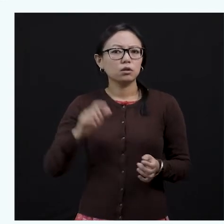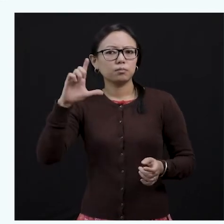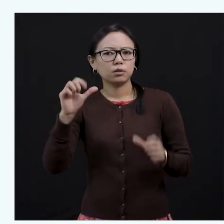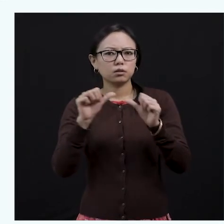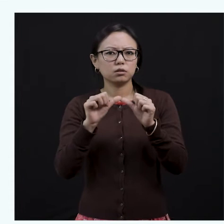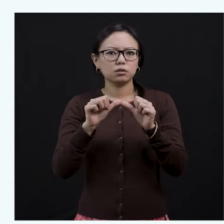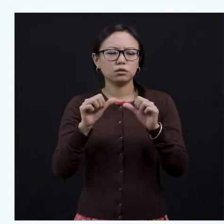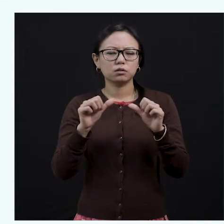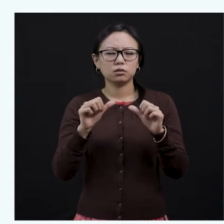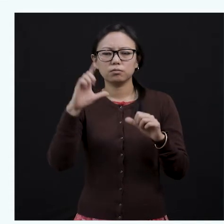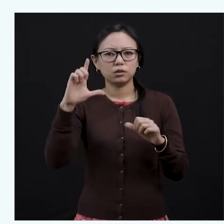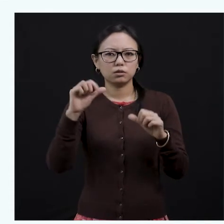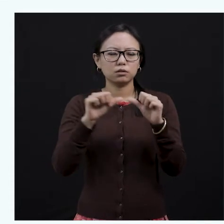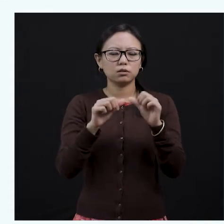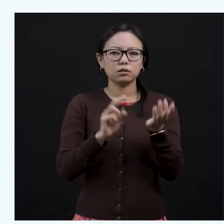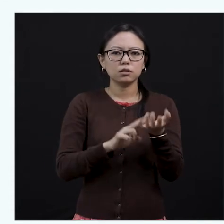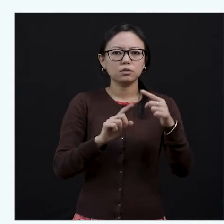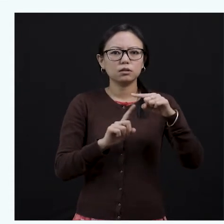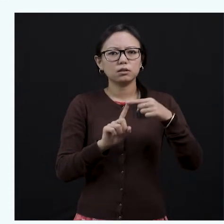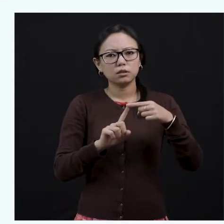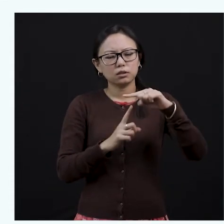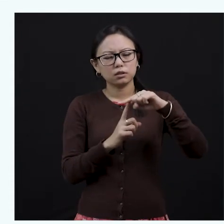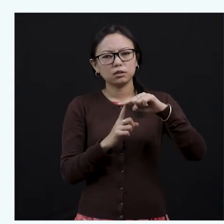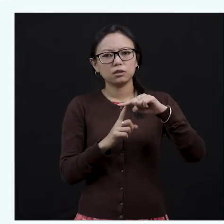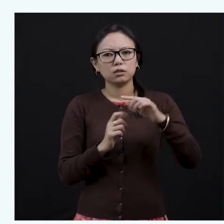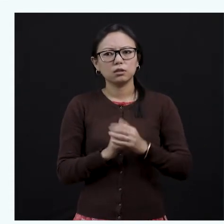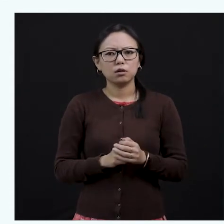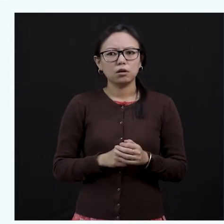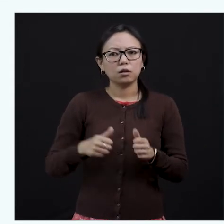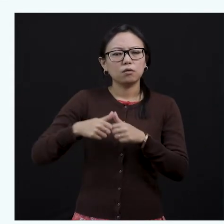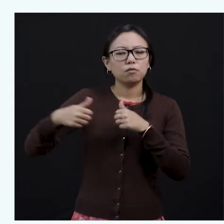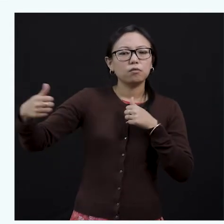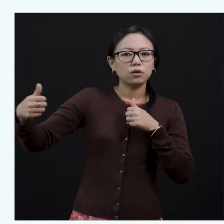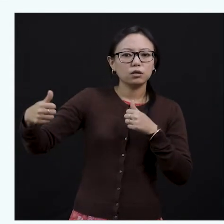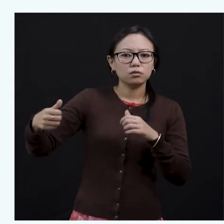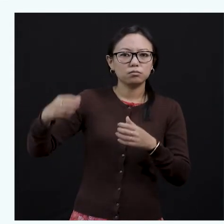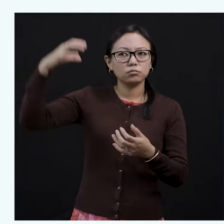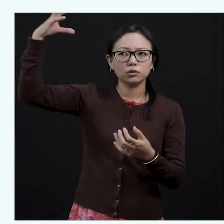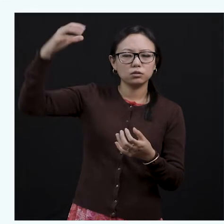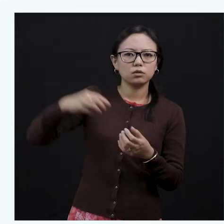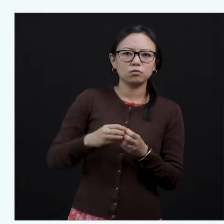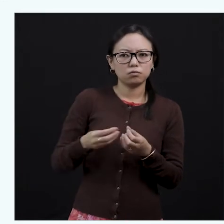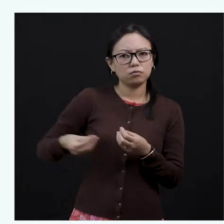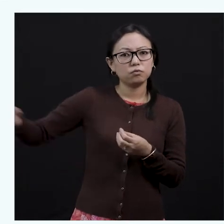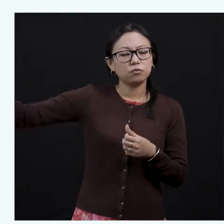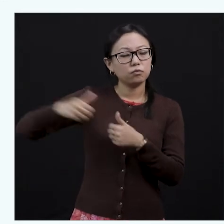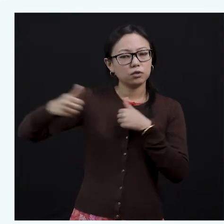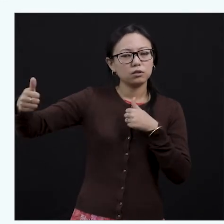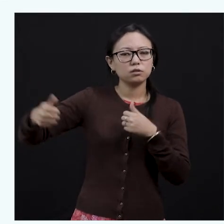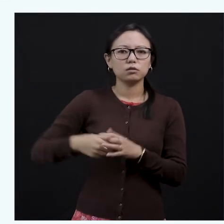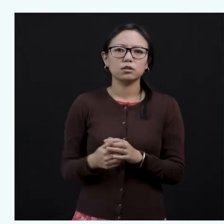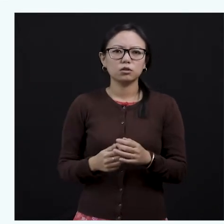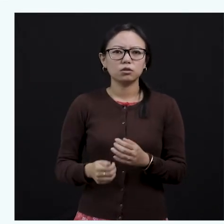And Earth is one such planet where human beings live because there is water, there are